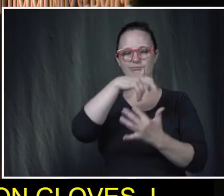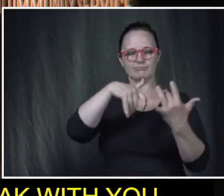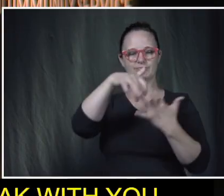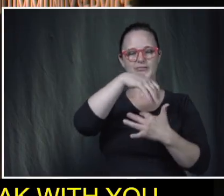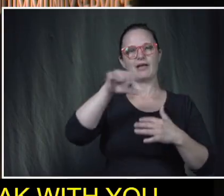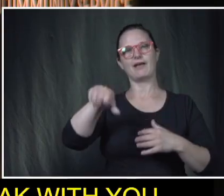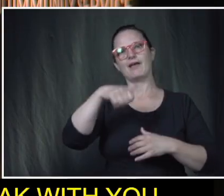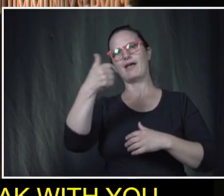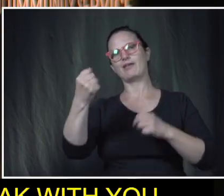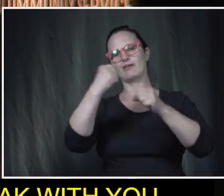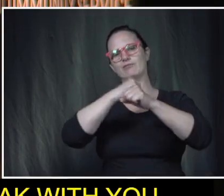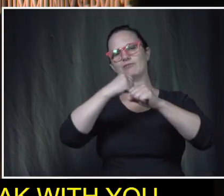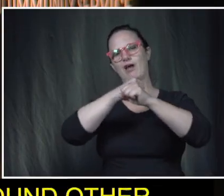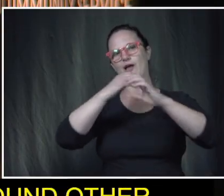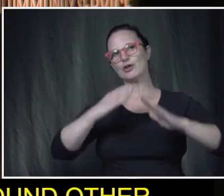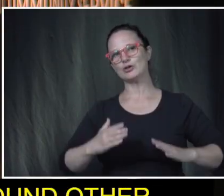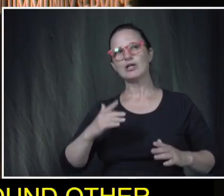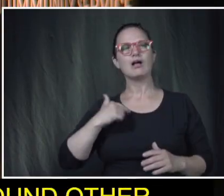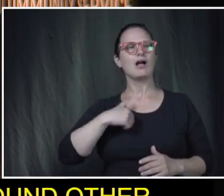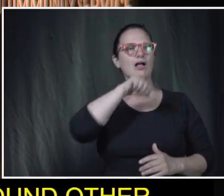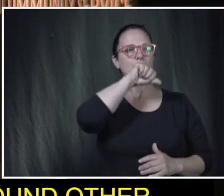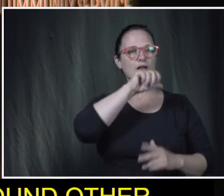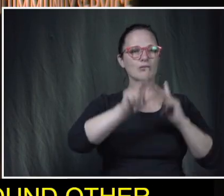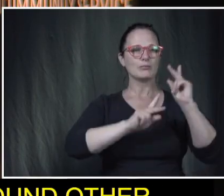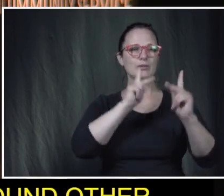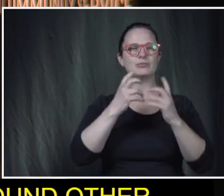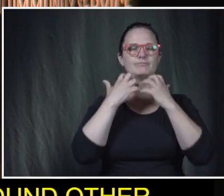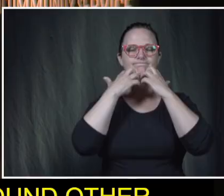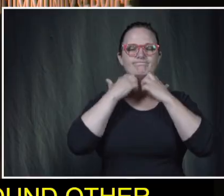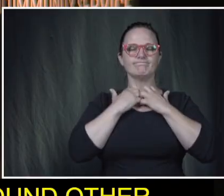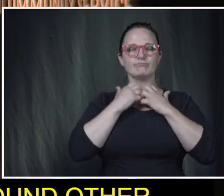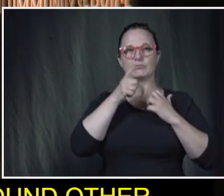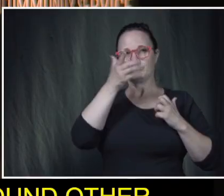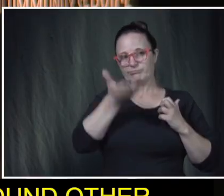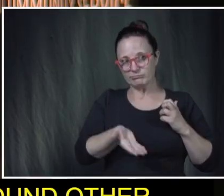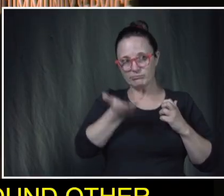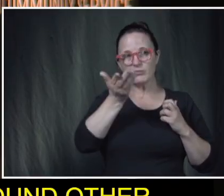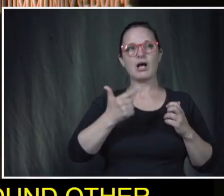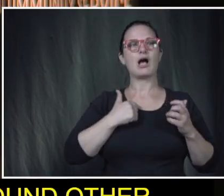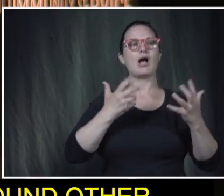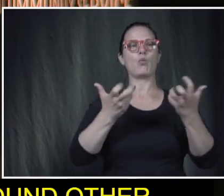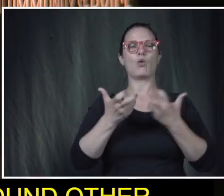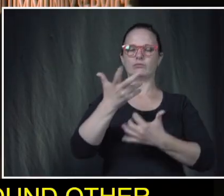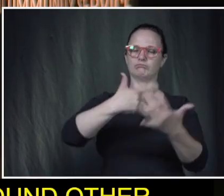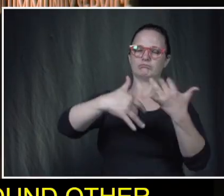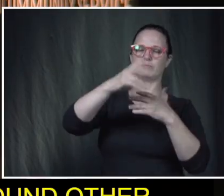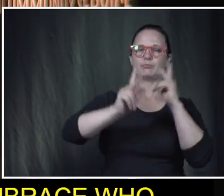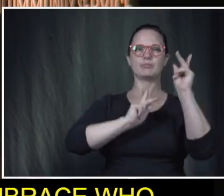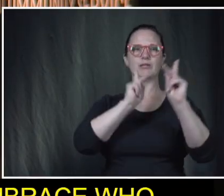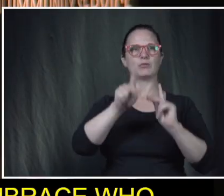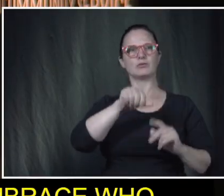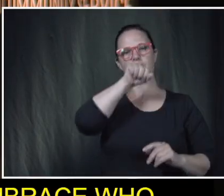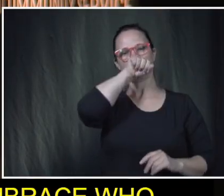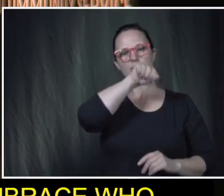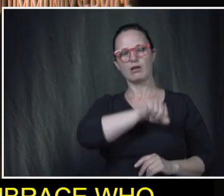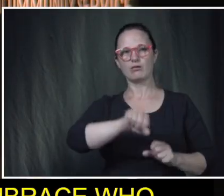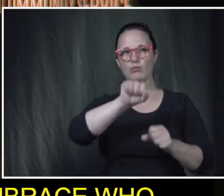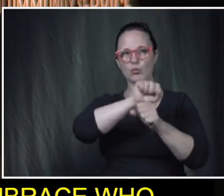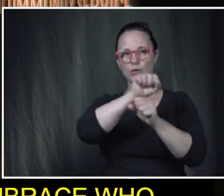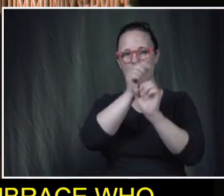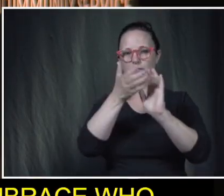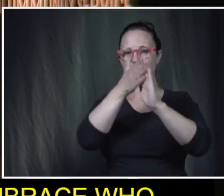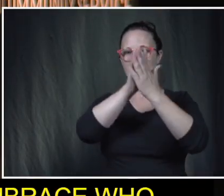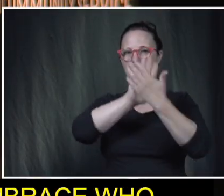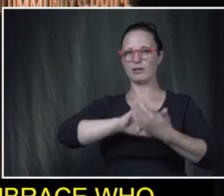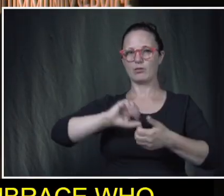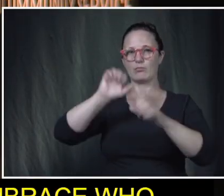fighters. I love people who embrace who they are. I want to be around people who love putting in work to be great. I